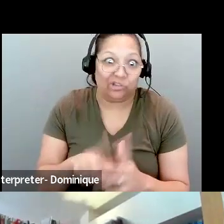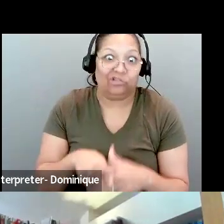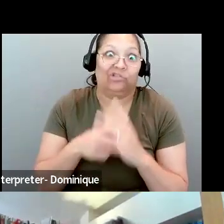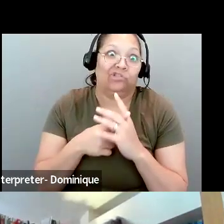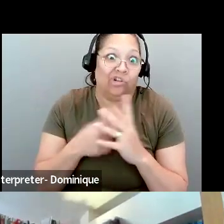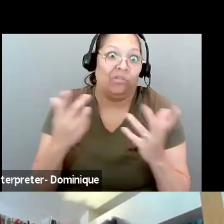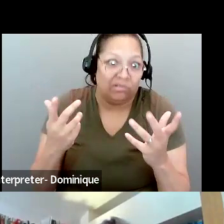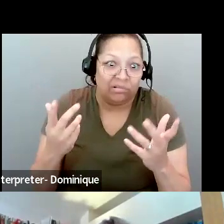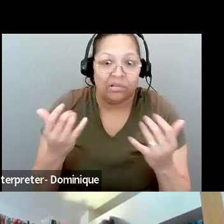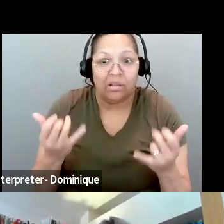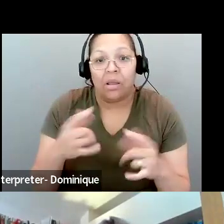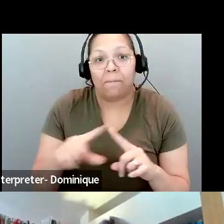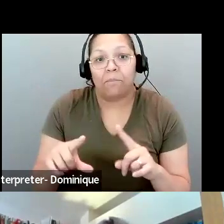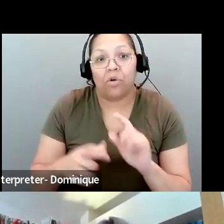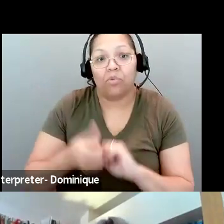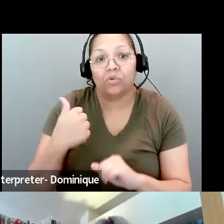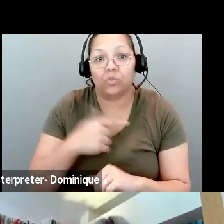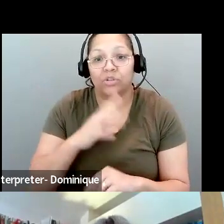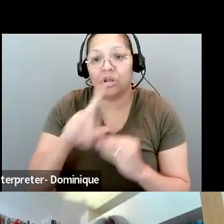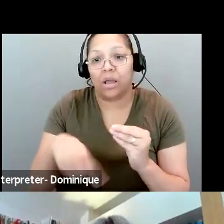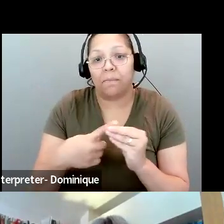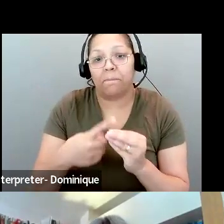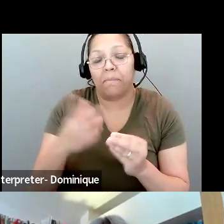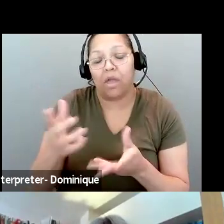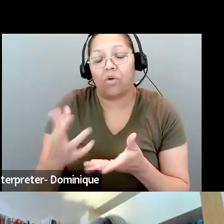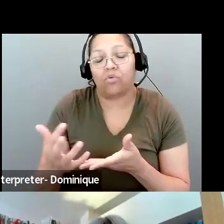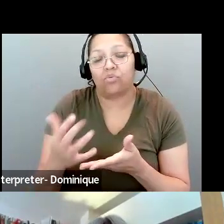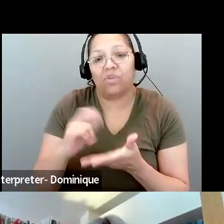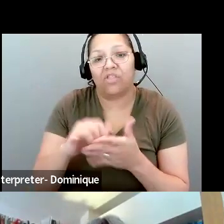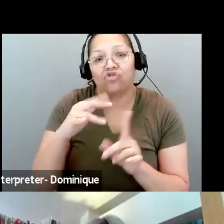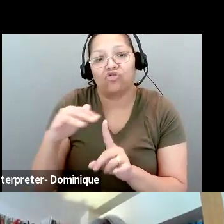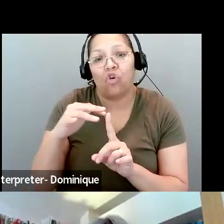a lot of what we talked about was we're working on a survey to build up resources for